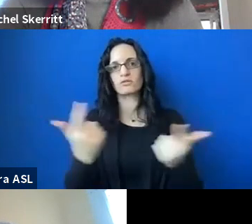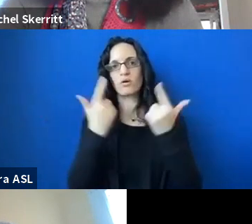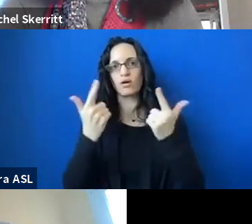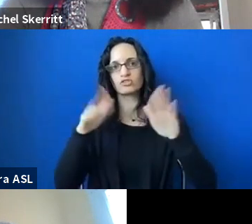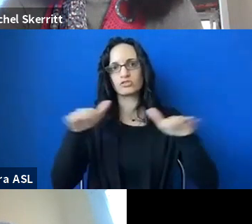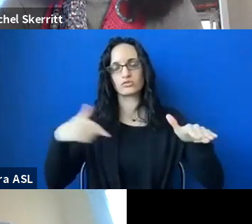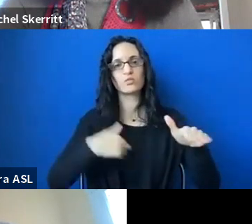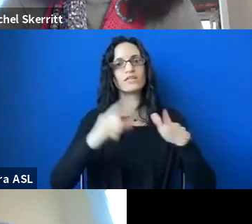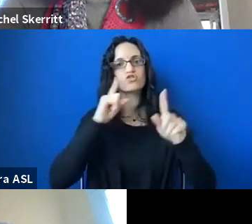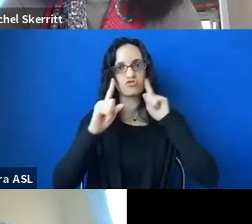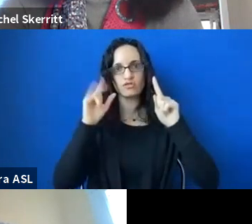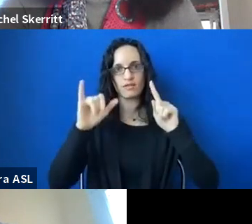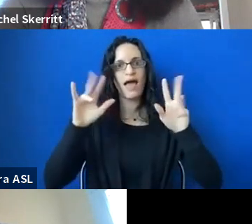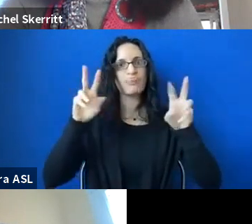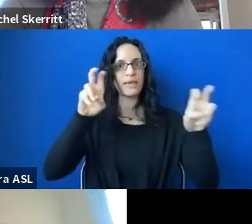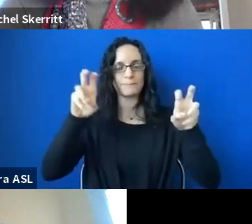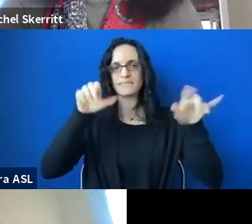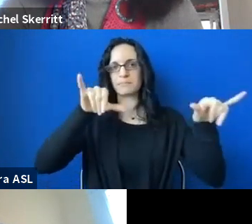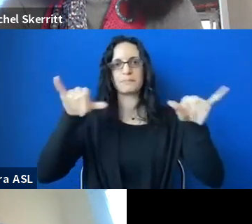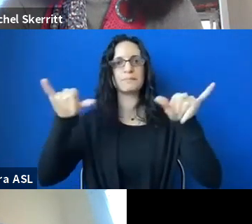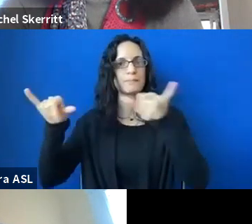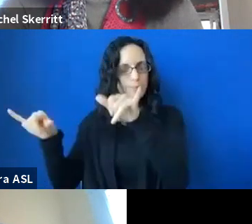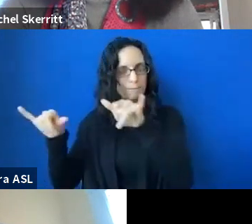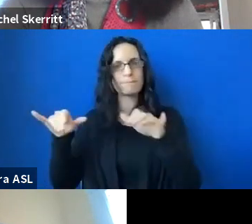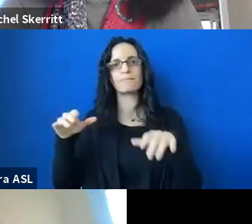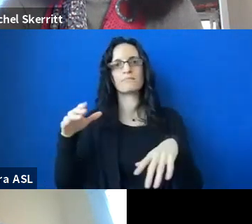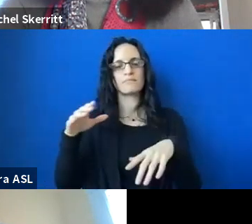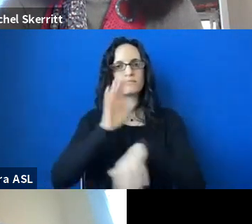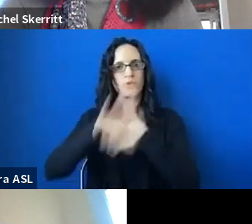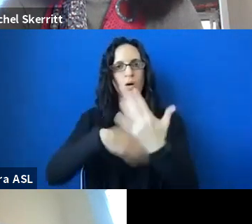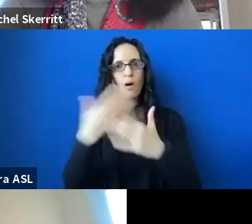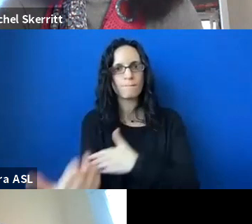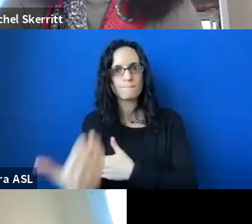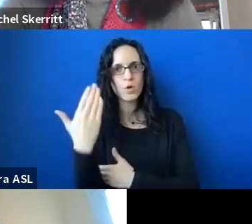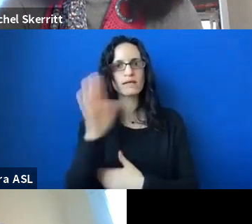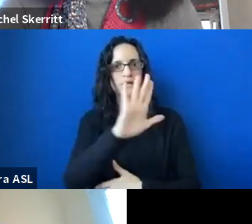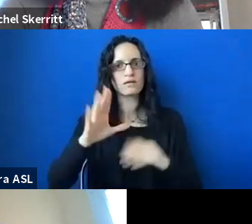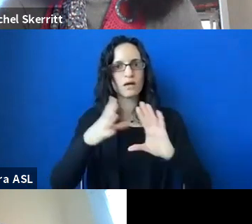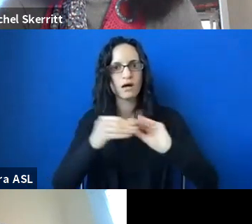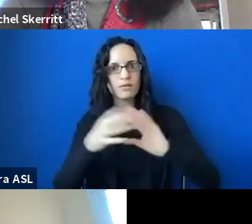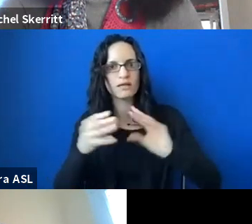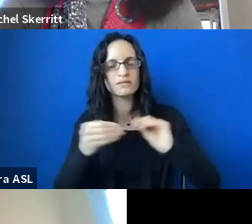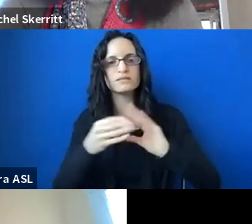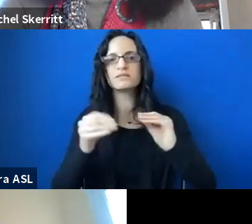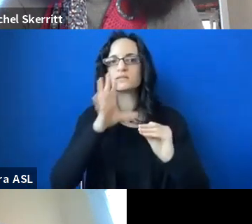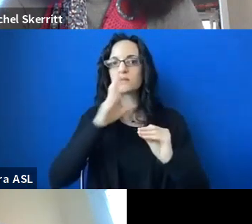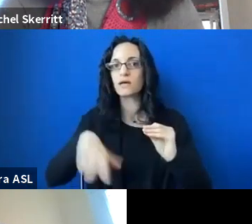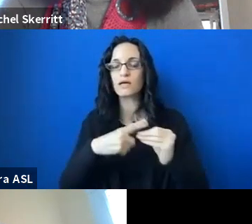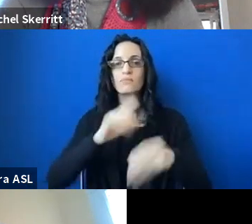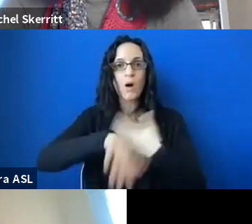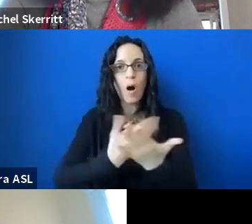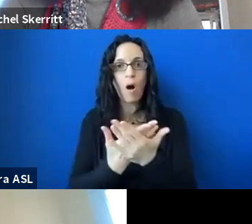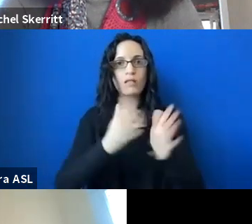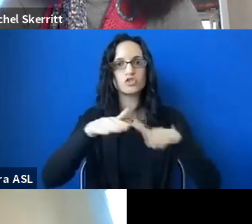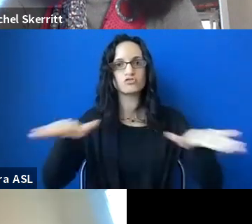theme throughout this morning's conversation, about the need for all of our children, regardless